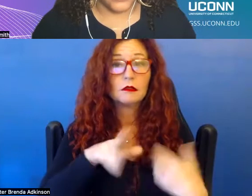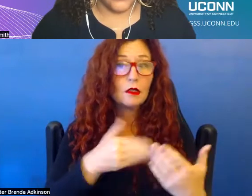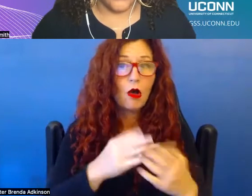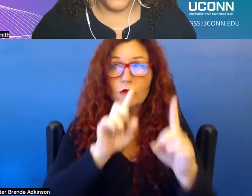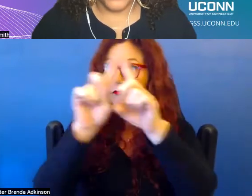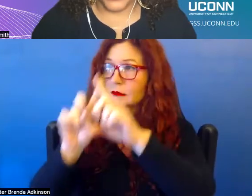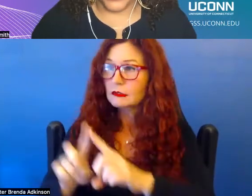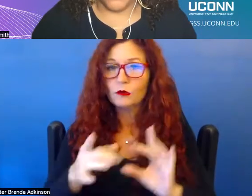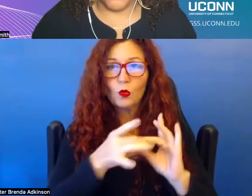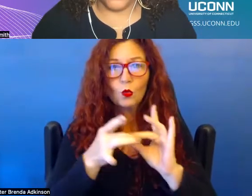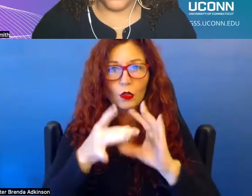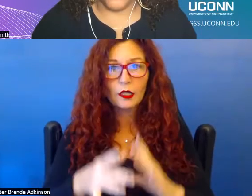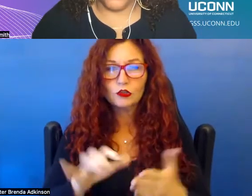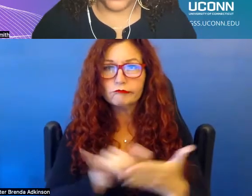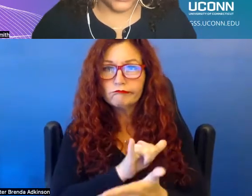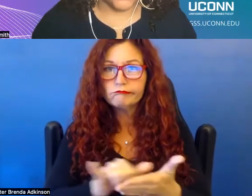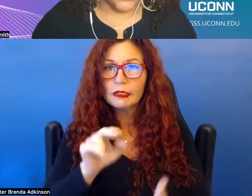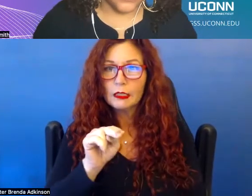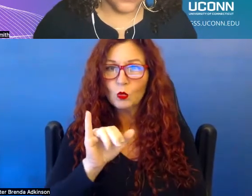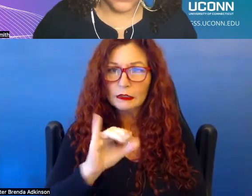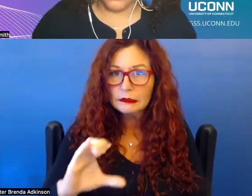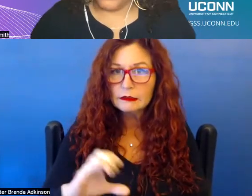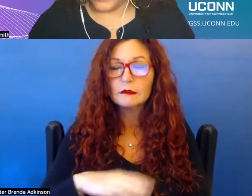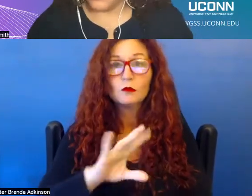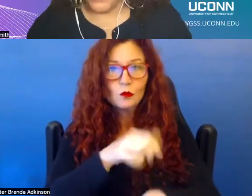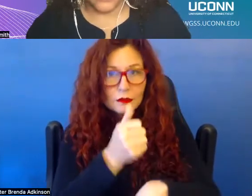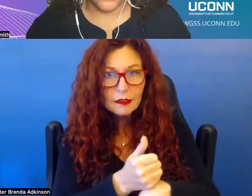City and we would do workshops